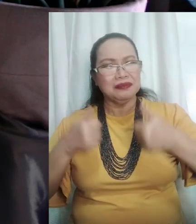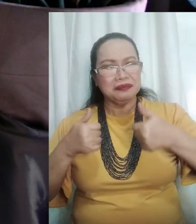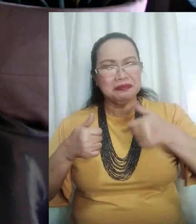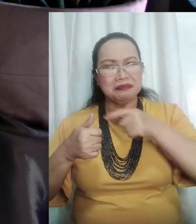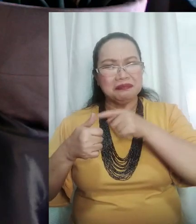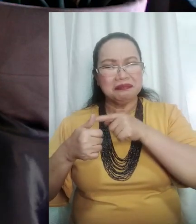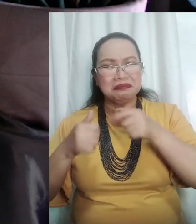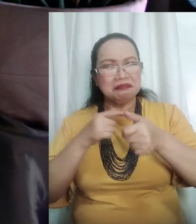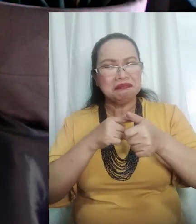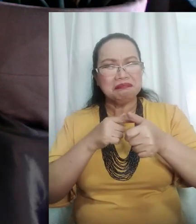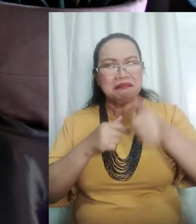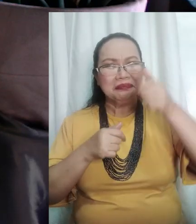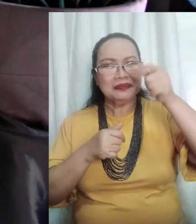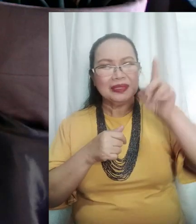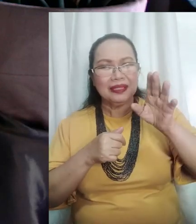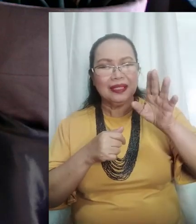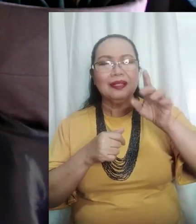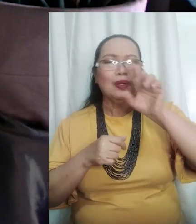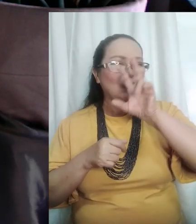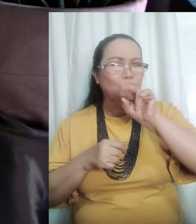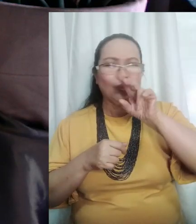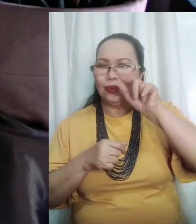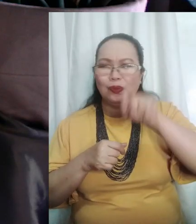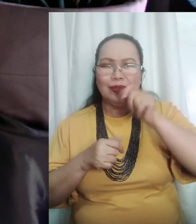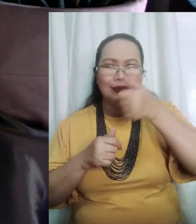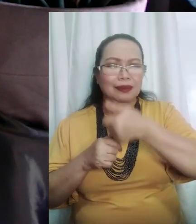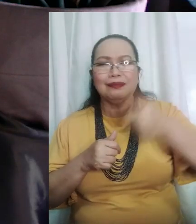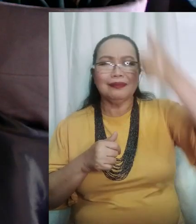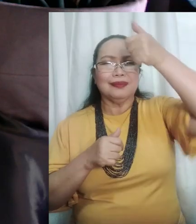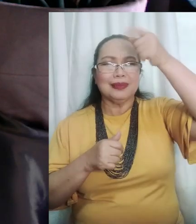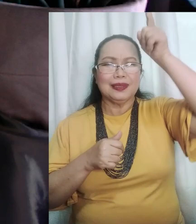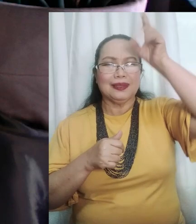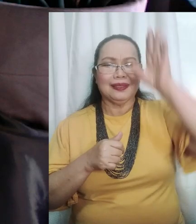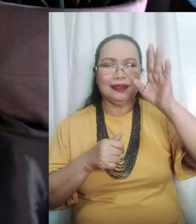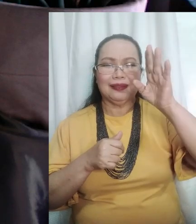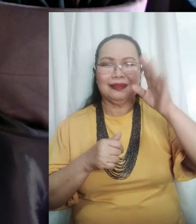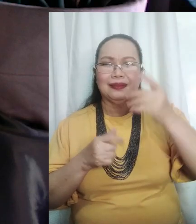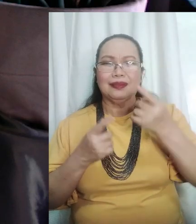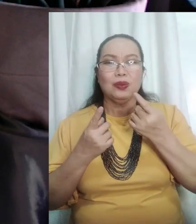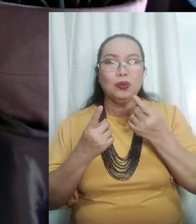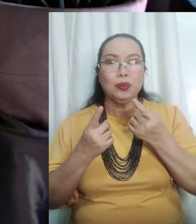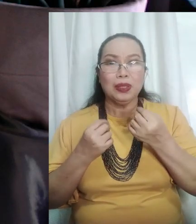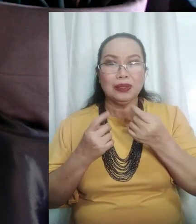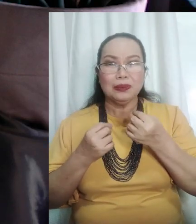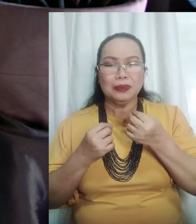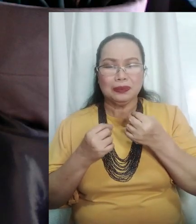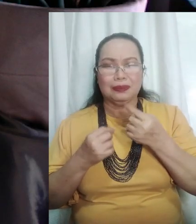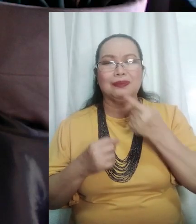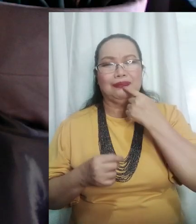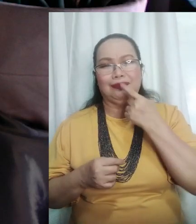you're asking me, what do I do? Well, repent.